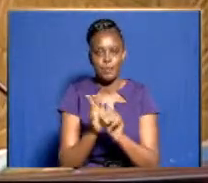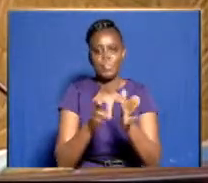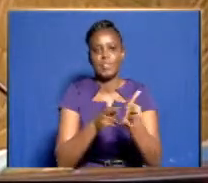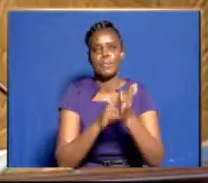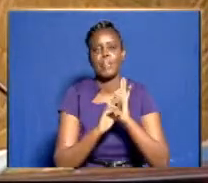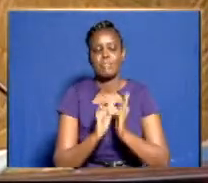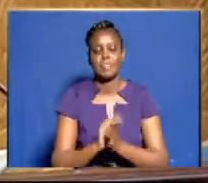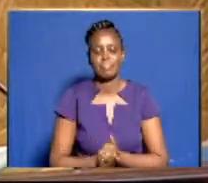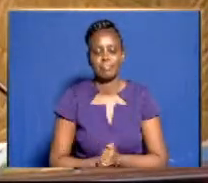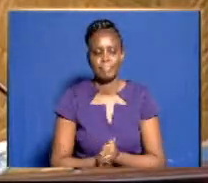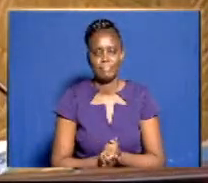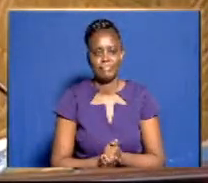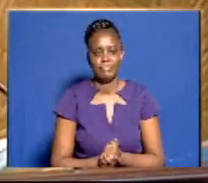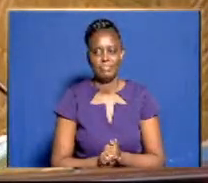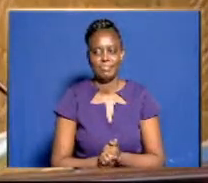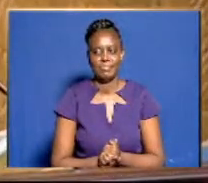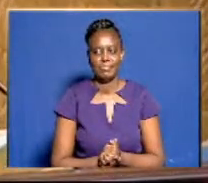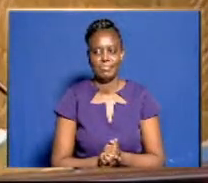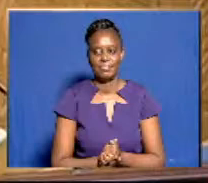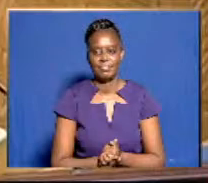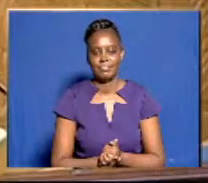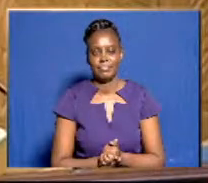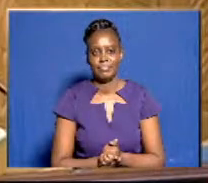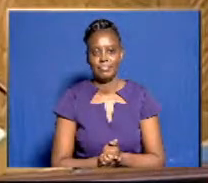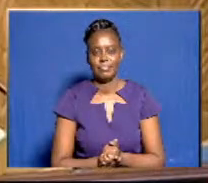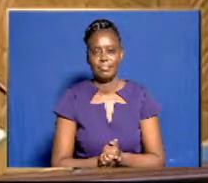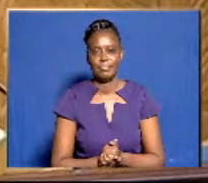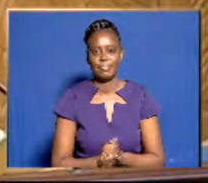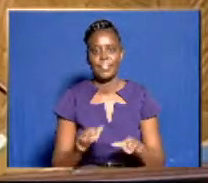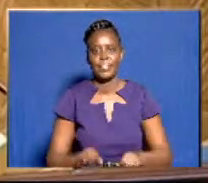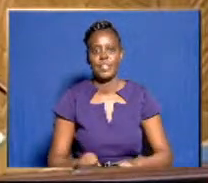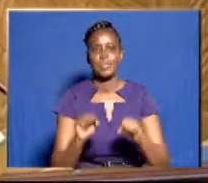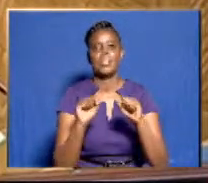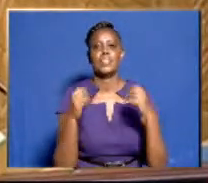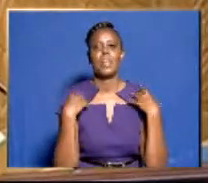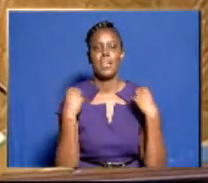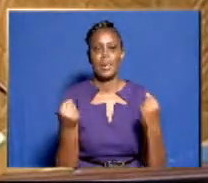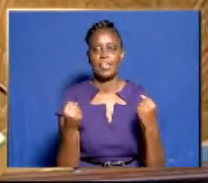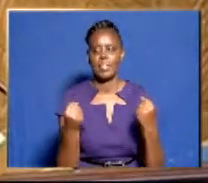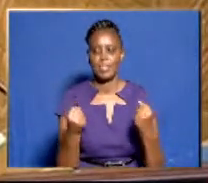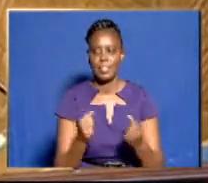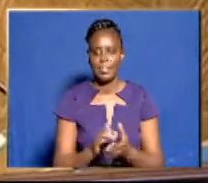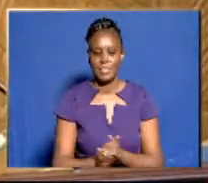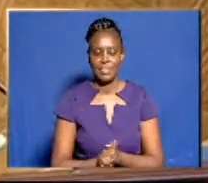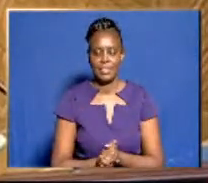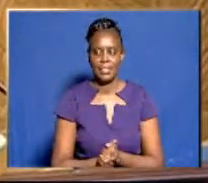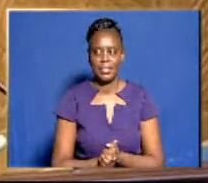requirements. Yes. Having said that, the chair for health,